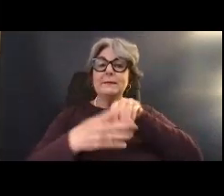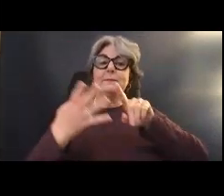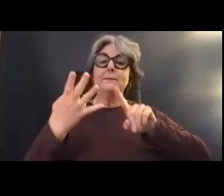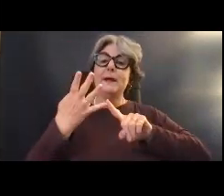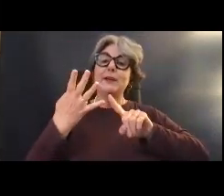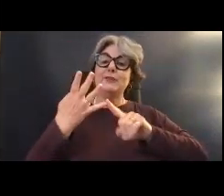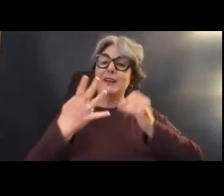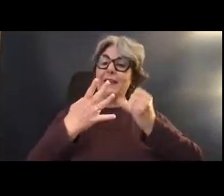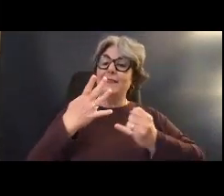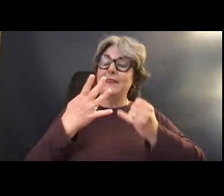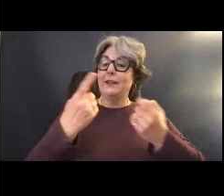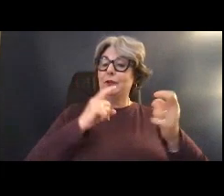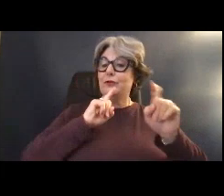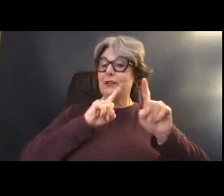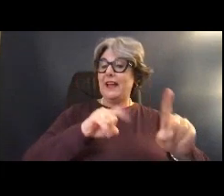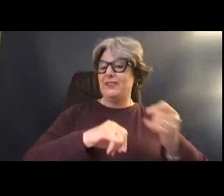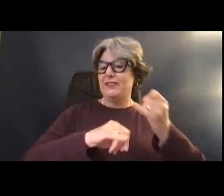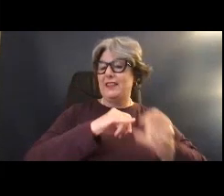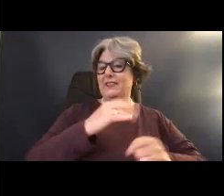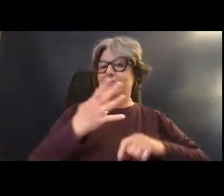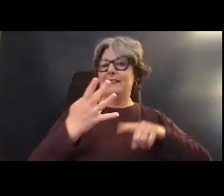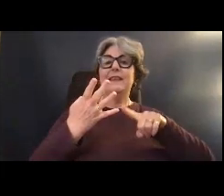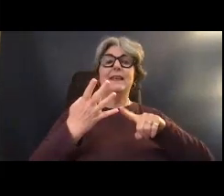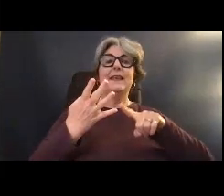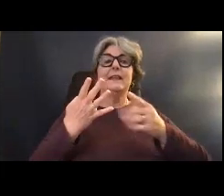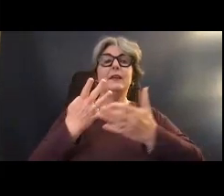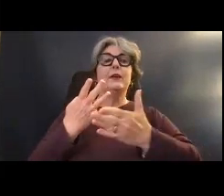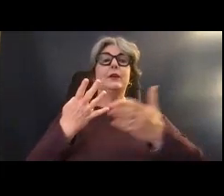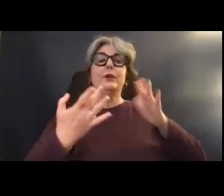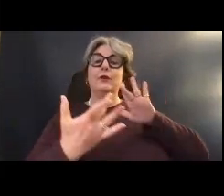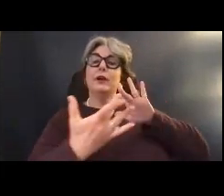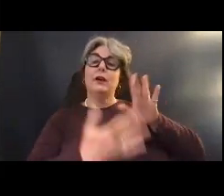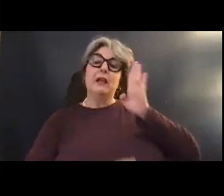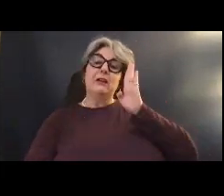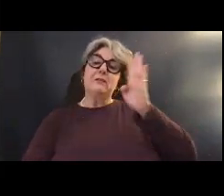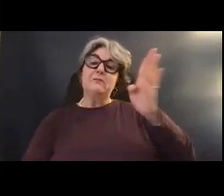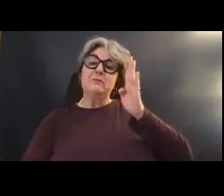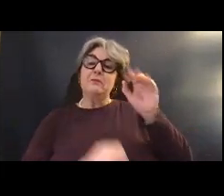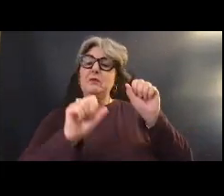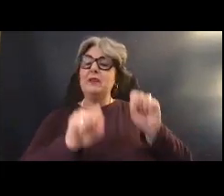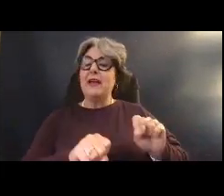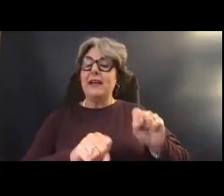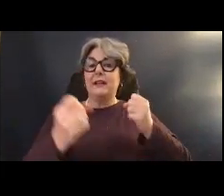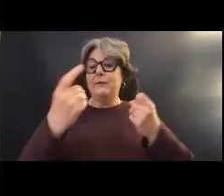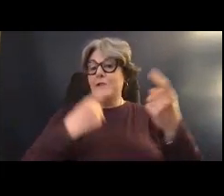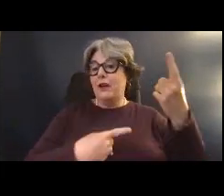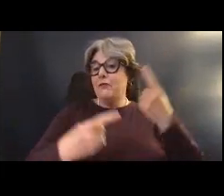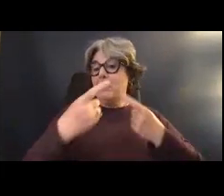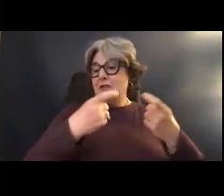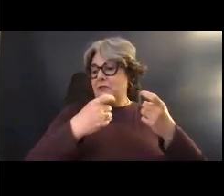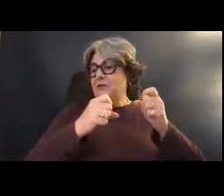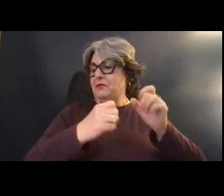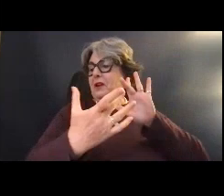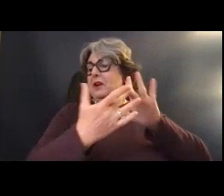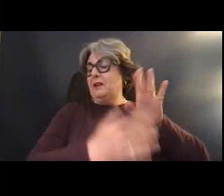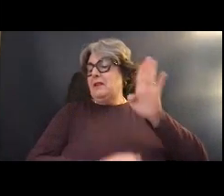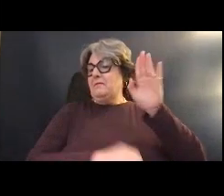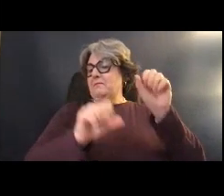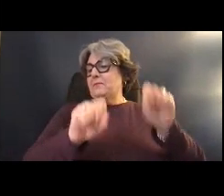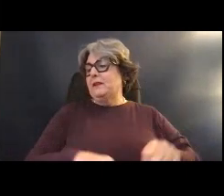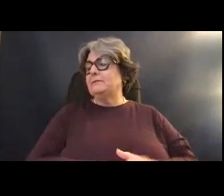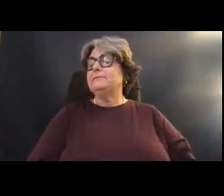have some question and answers at the end. And of course, you can always reach out to me directly for any questions that you might have after this